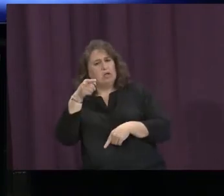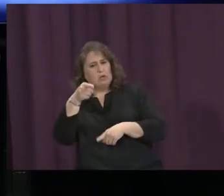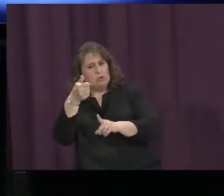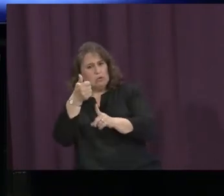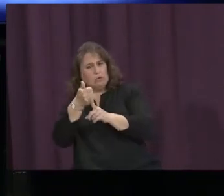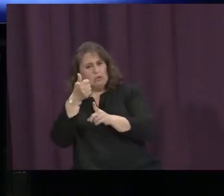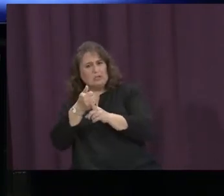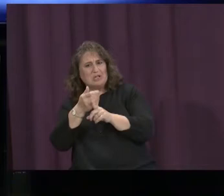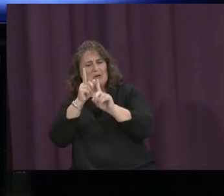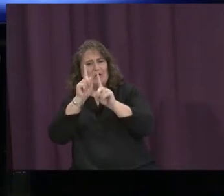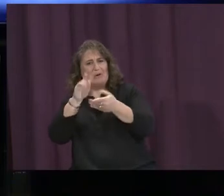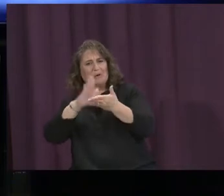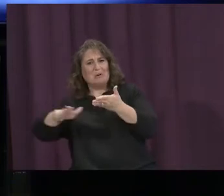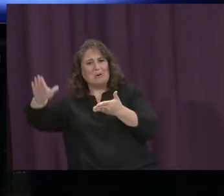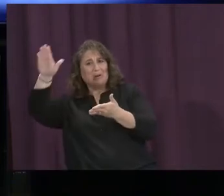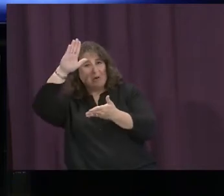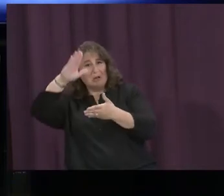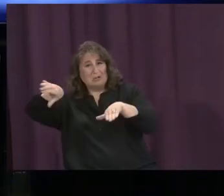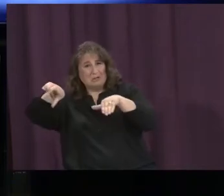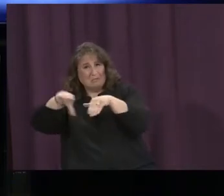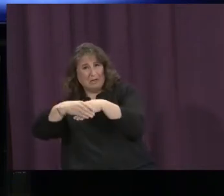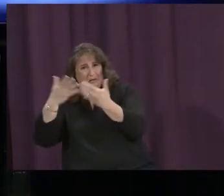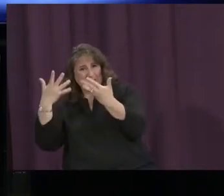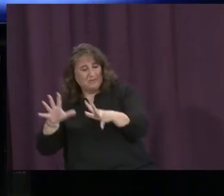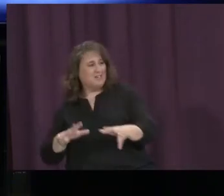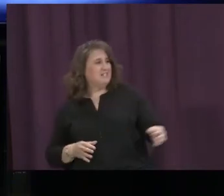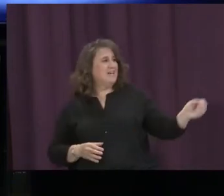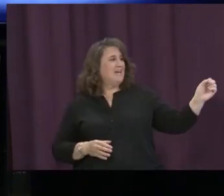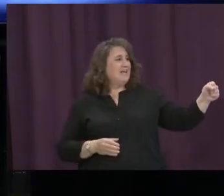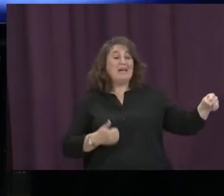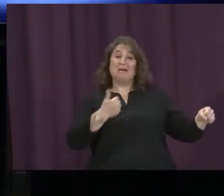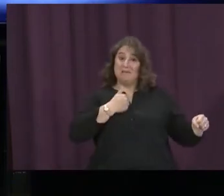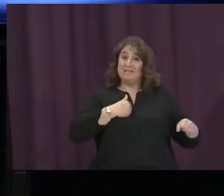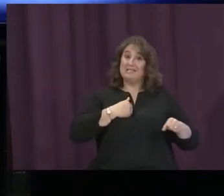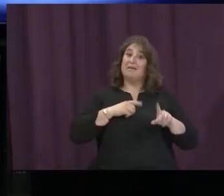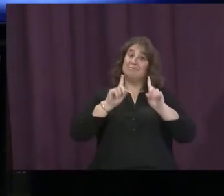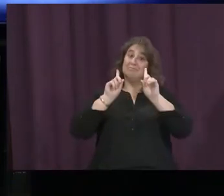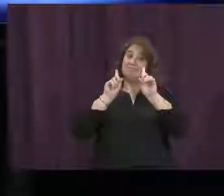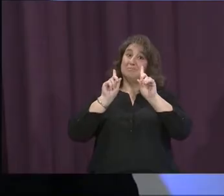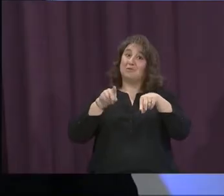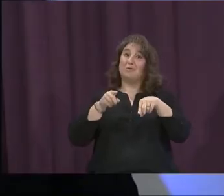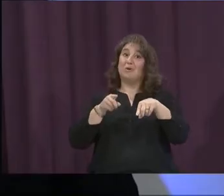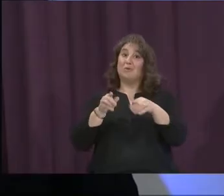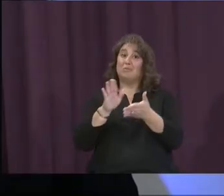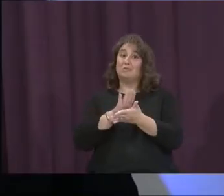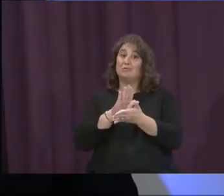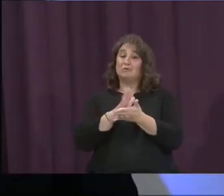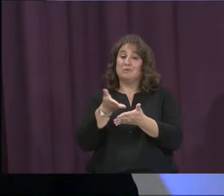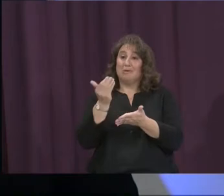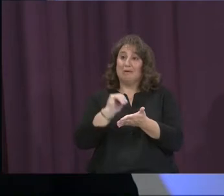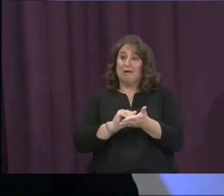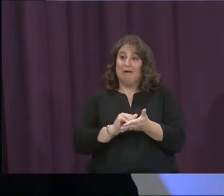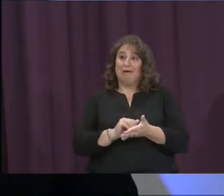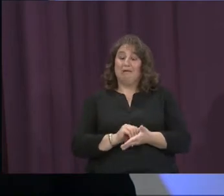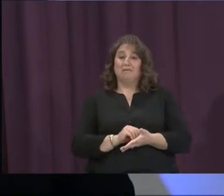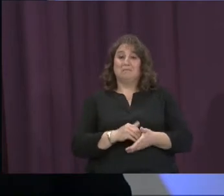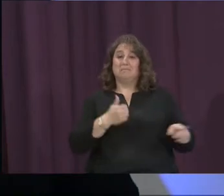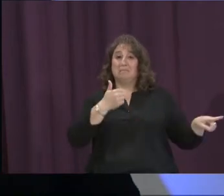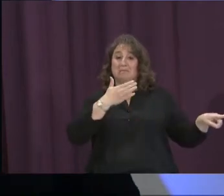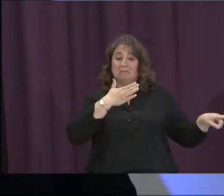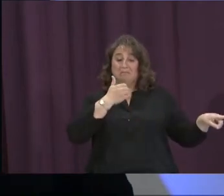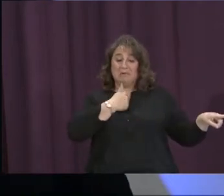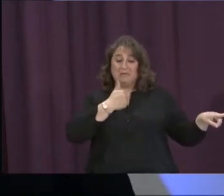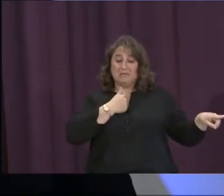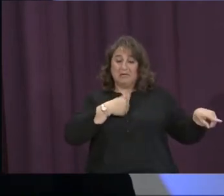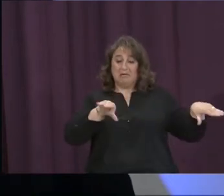Yeah. In fact, that's true. I keep going to school. But, no, I got married, um, you know, fairly, fairly young.